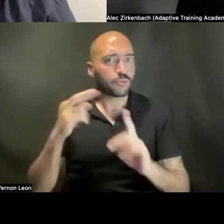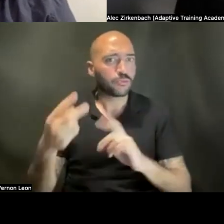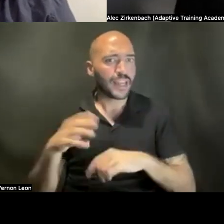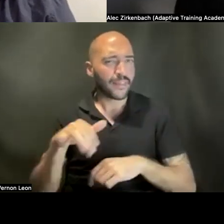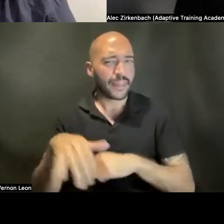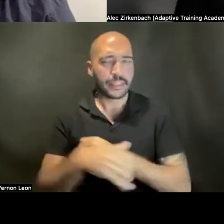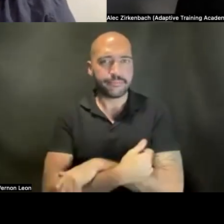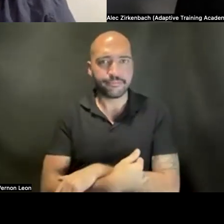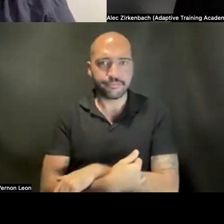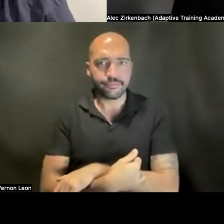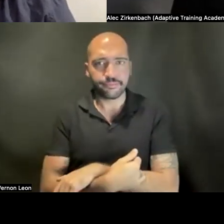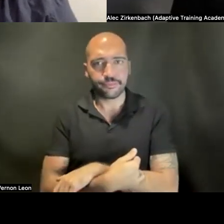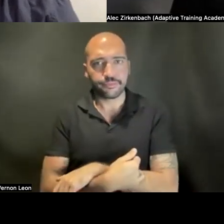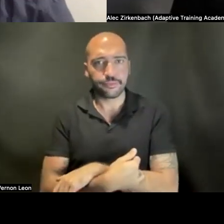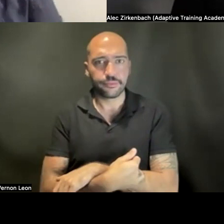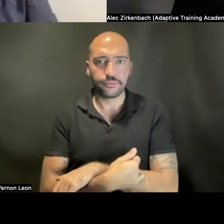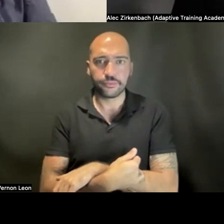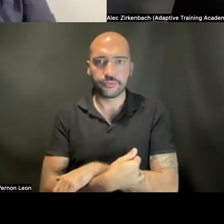that?